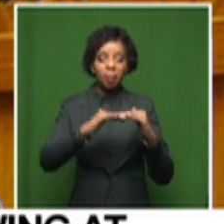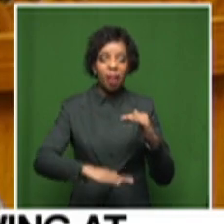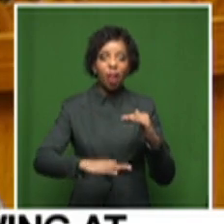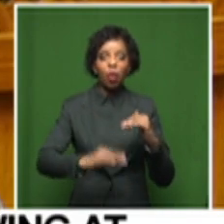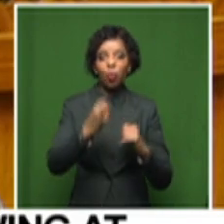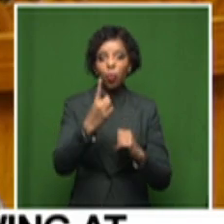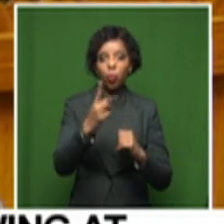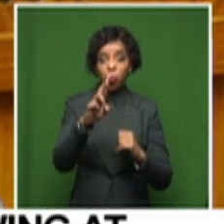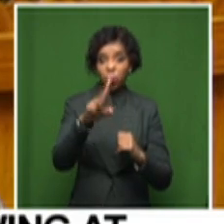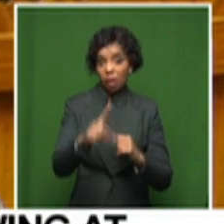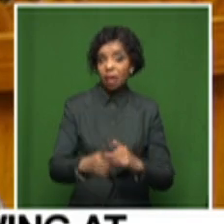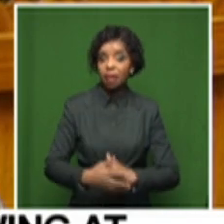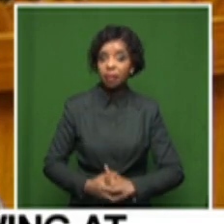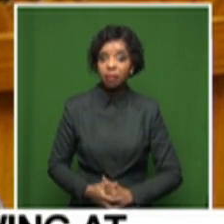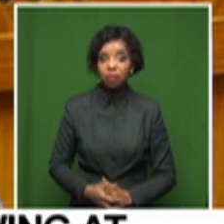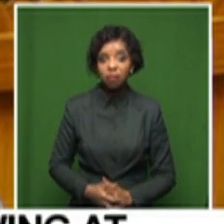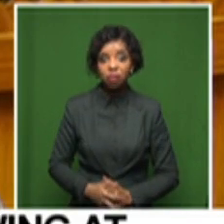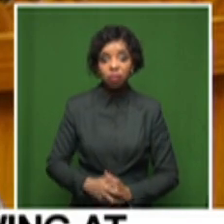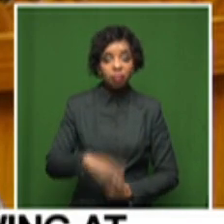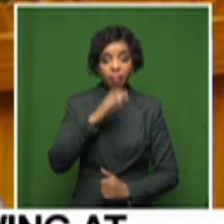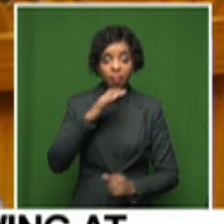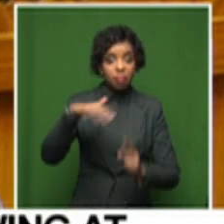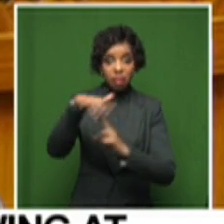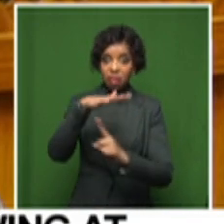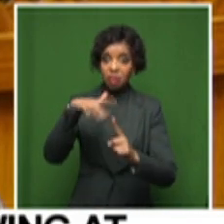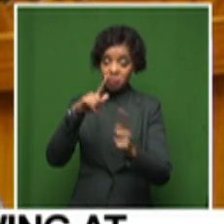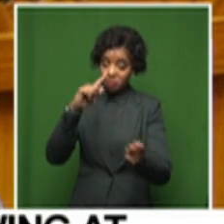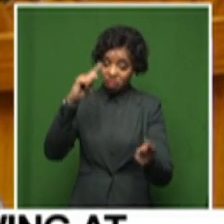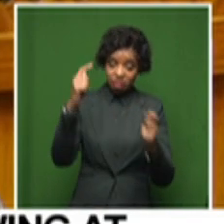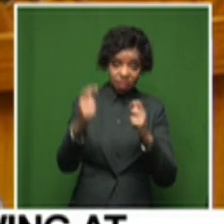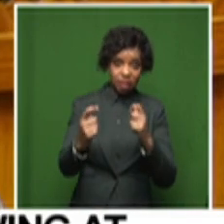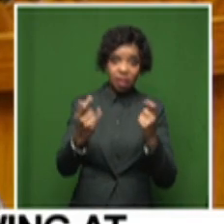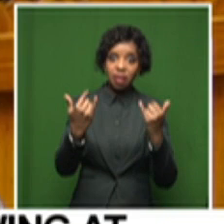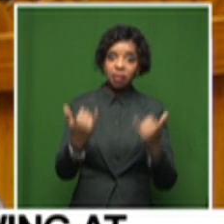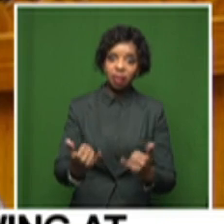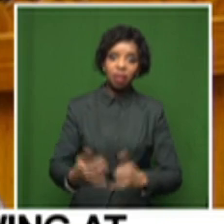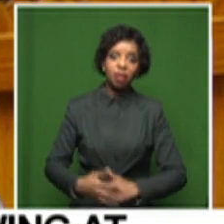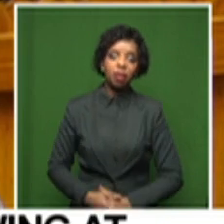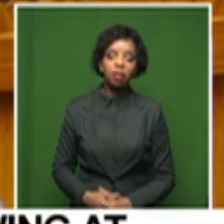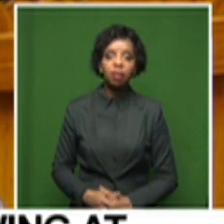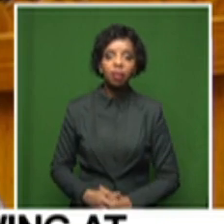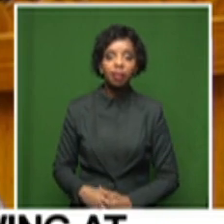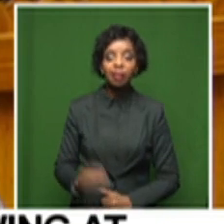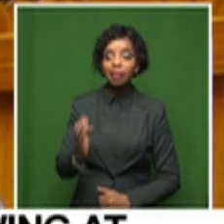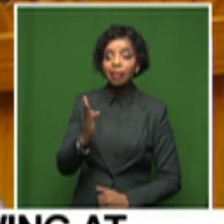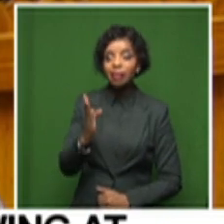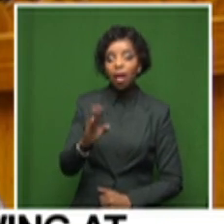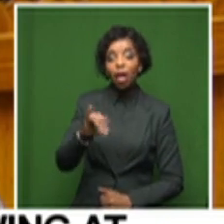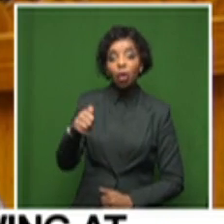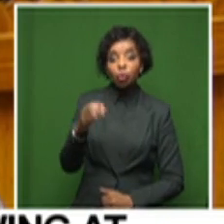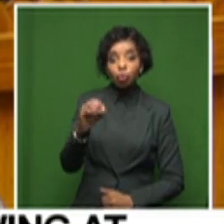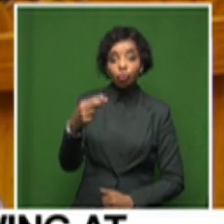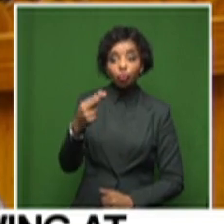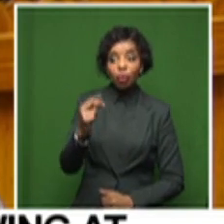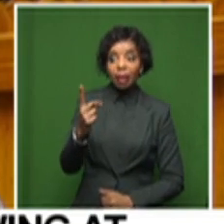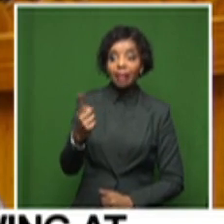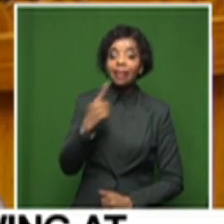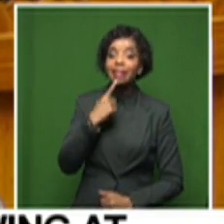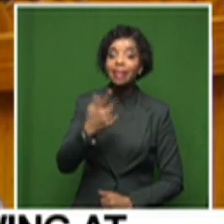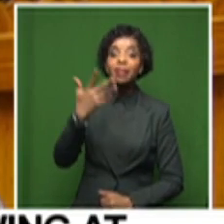So the situation has changed. As John Maynard Keynes said, when the situation